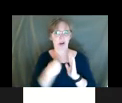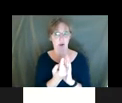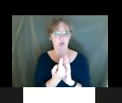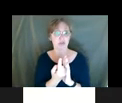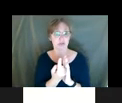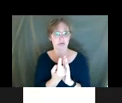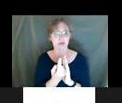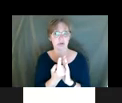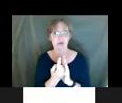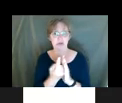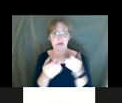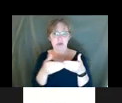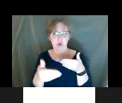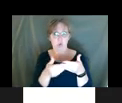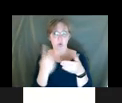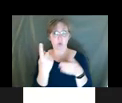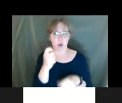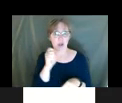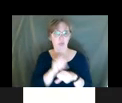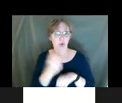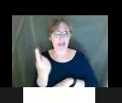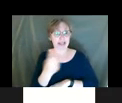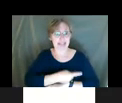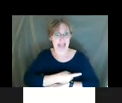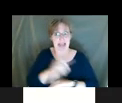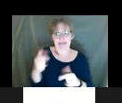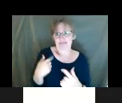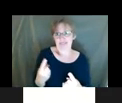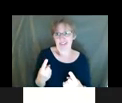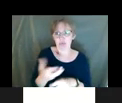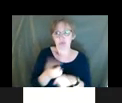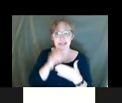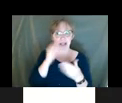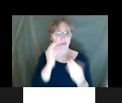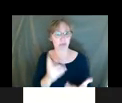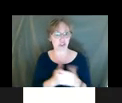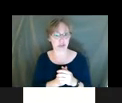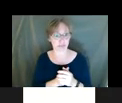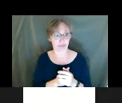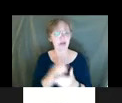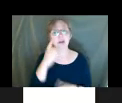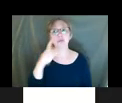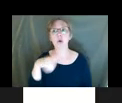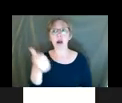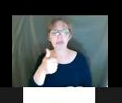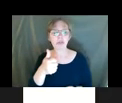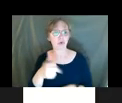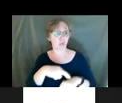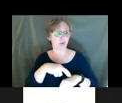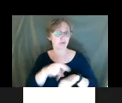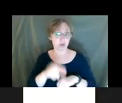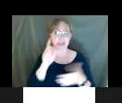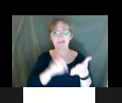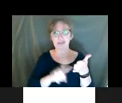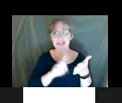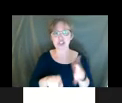1 working day of receipt of the information. For other referrals, an investigation is begun